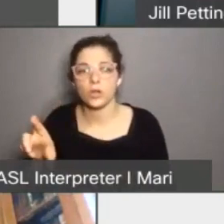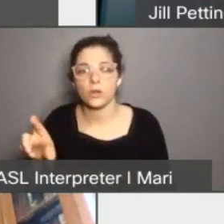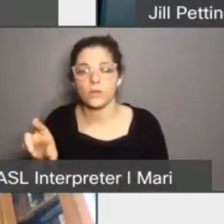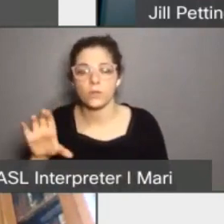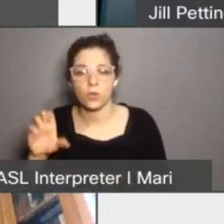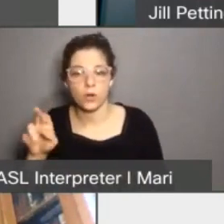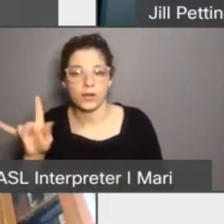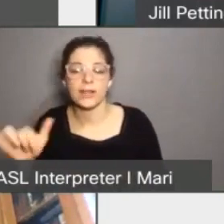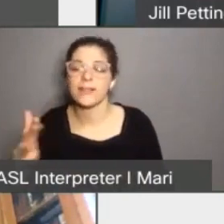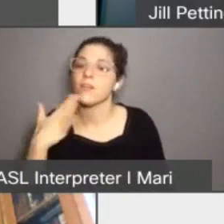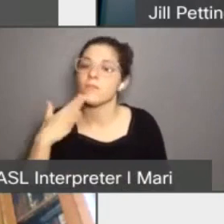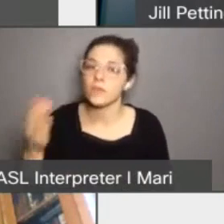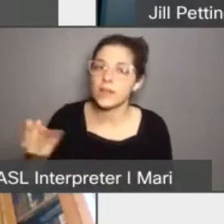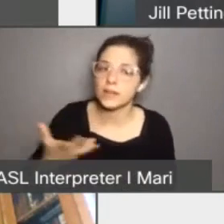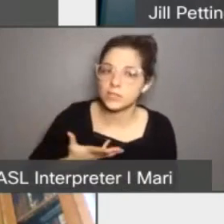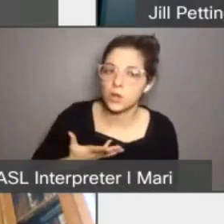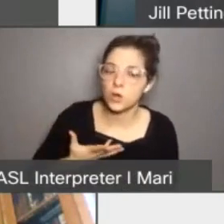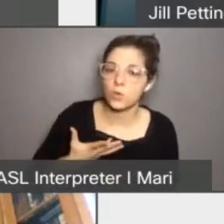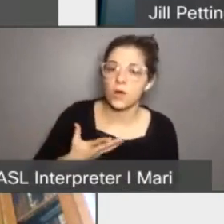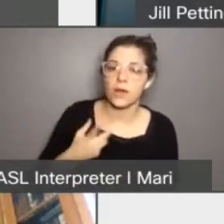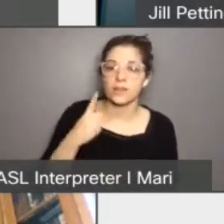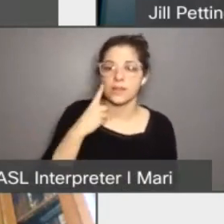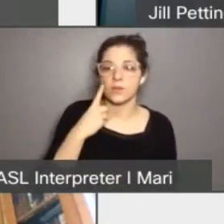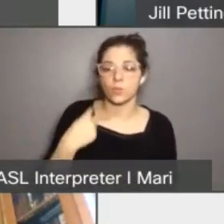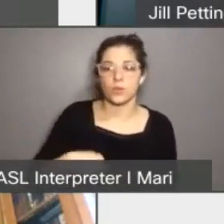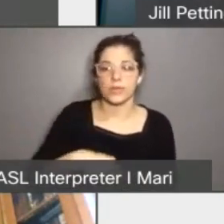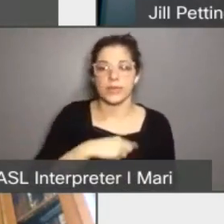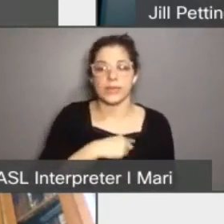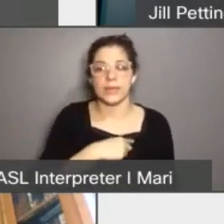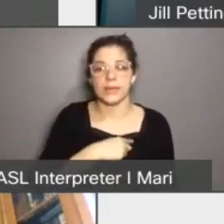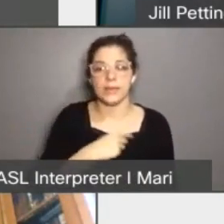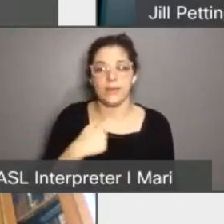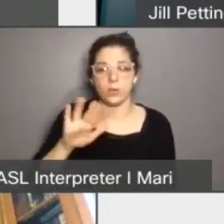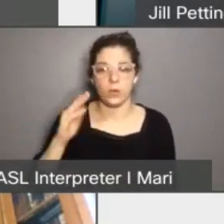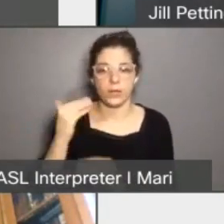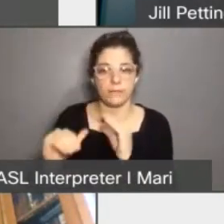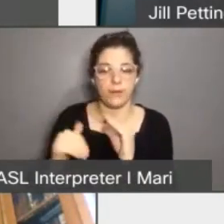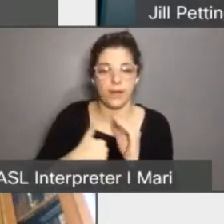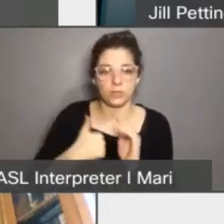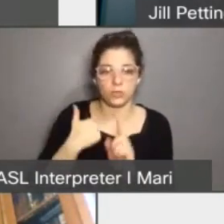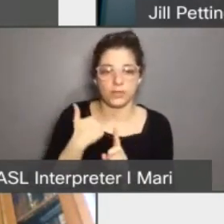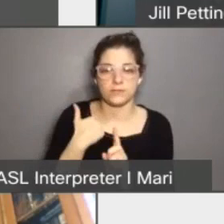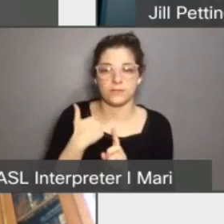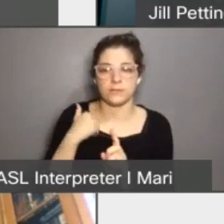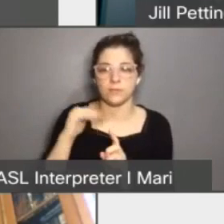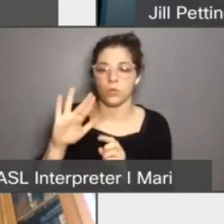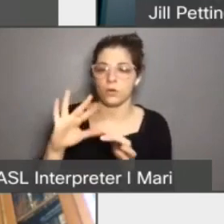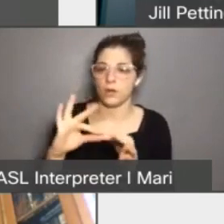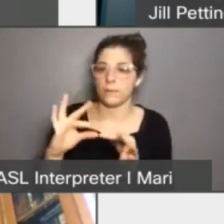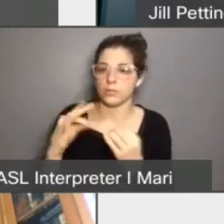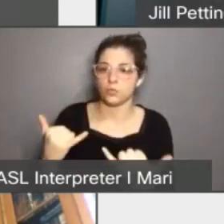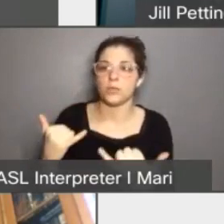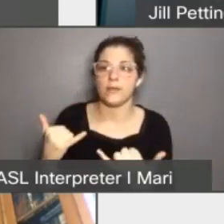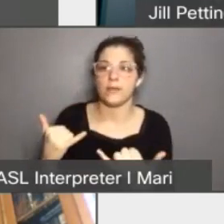Well, thank you for letting us know. I think we have your email address based on your comments today,